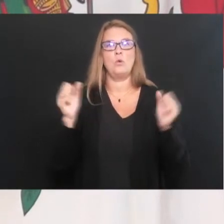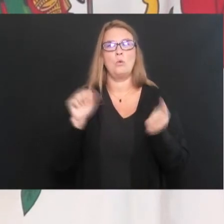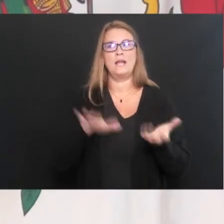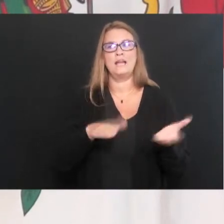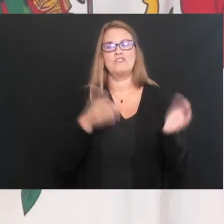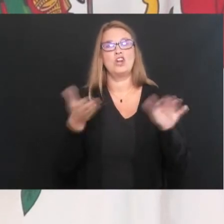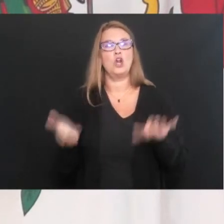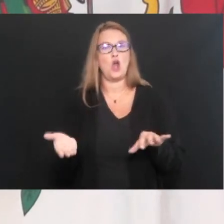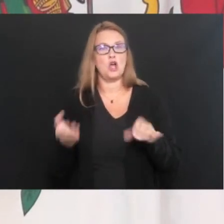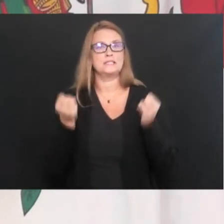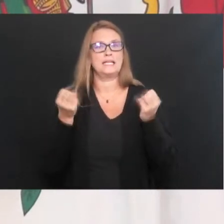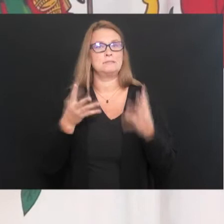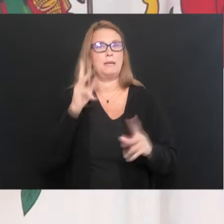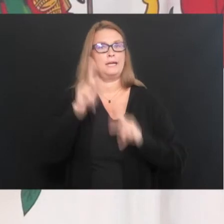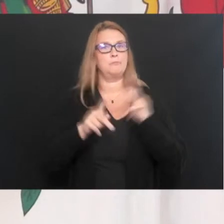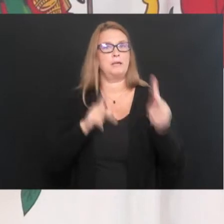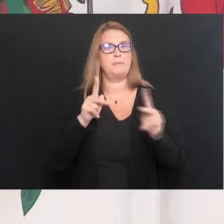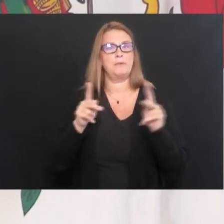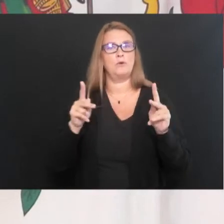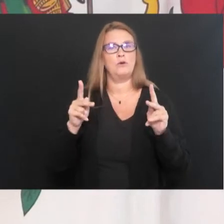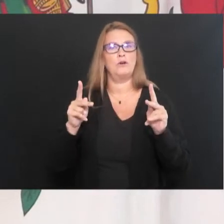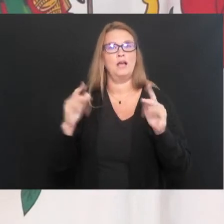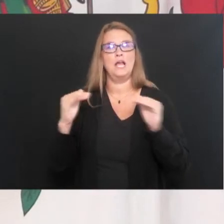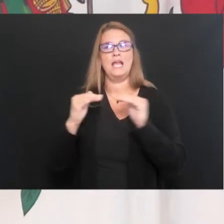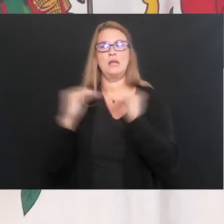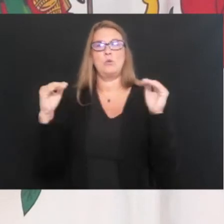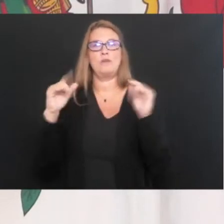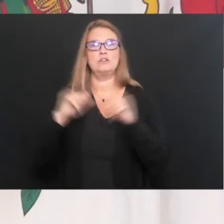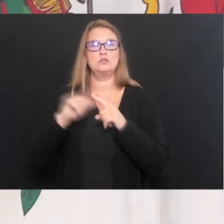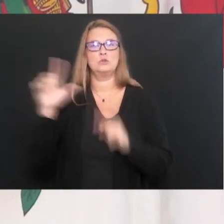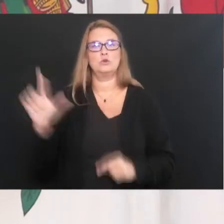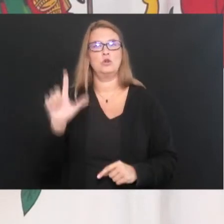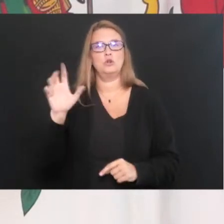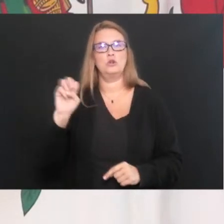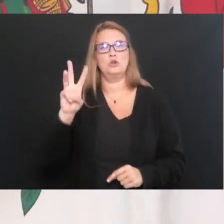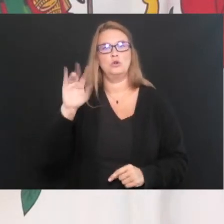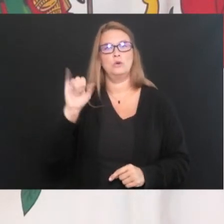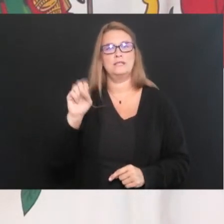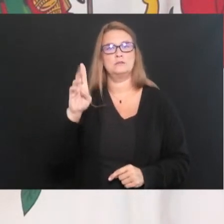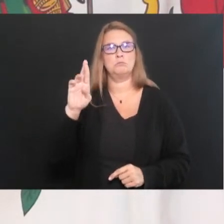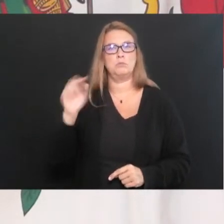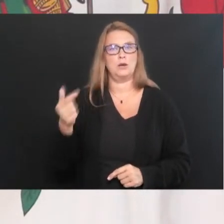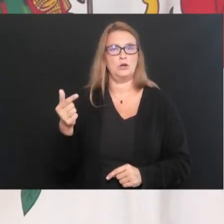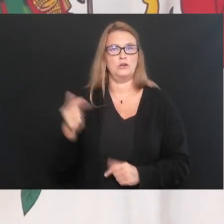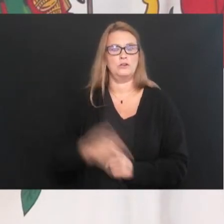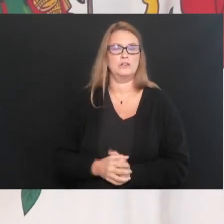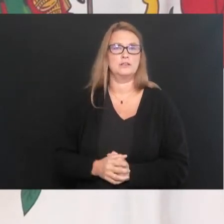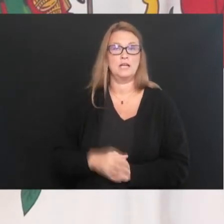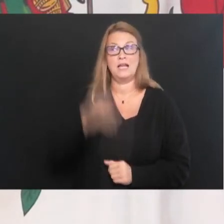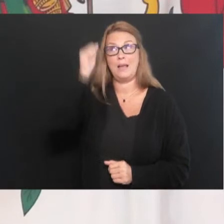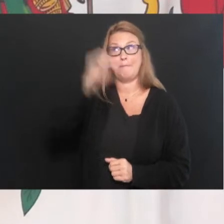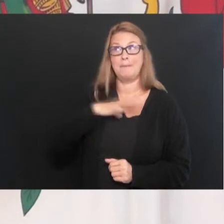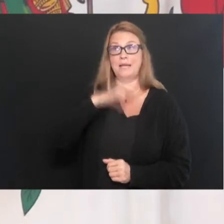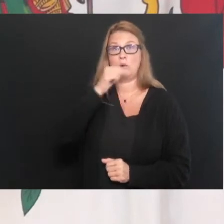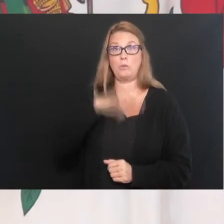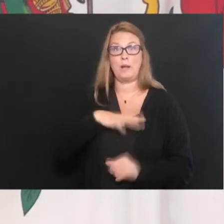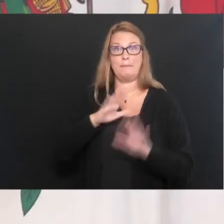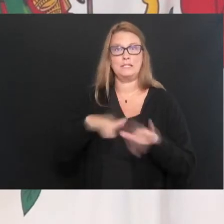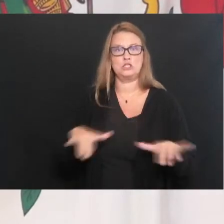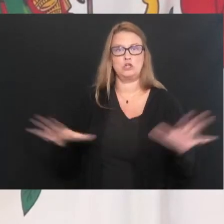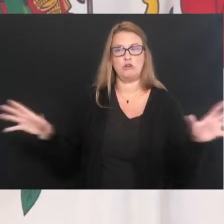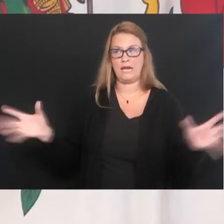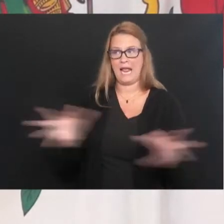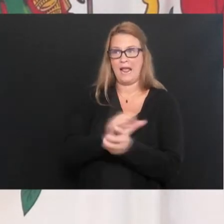people as the 40th largest city in our state if it were to be wiped out, men, women, and children